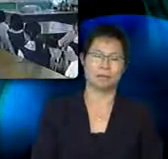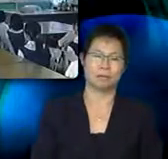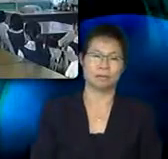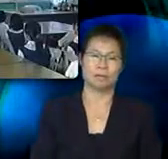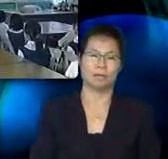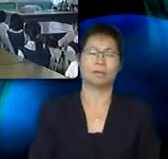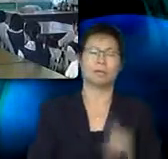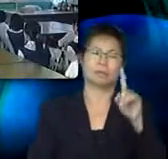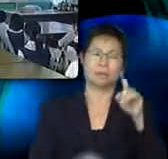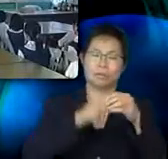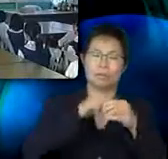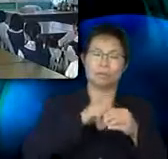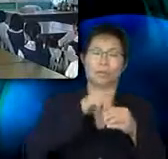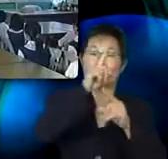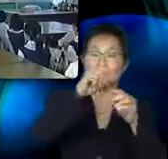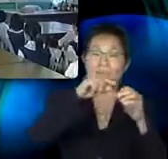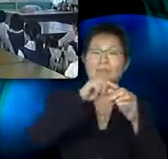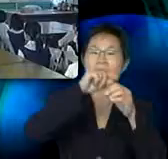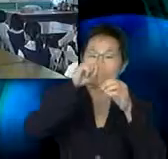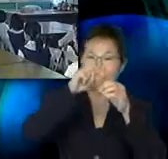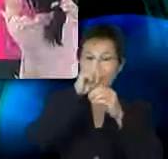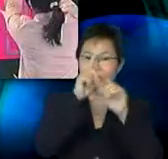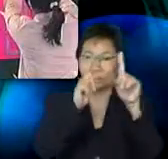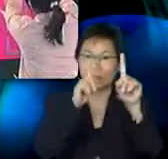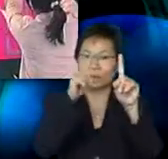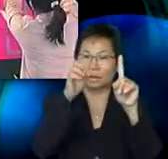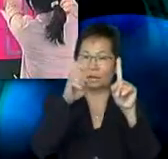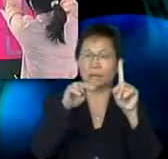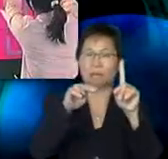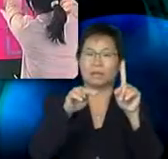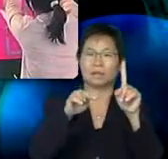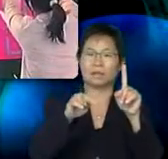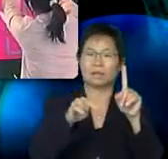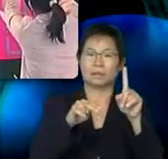Put 1 10s into 10's place.